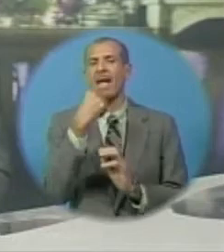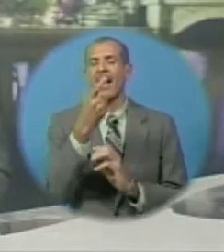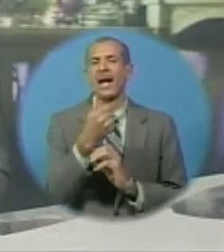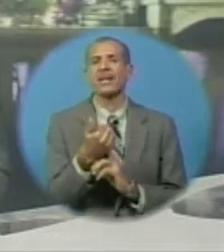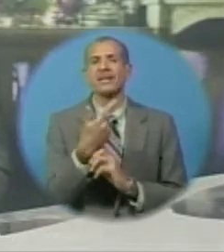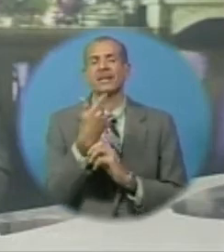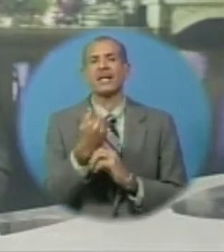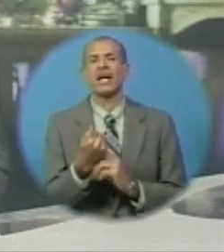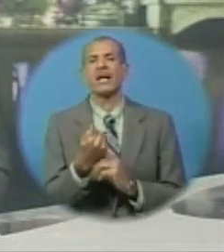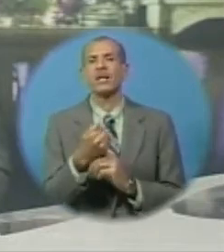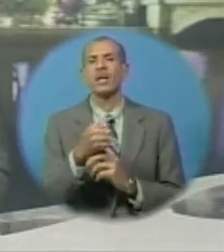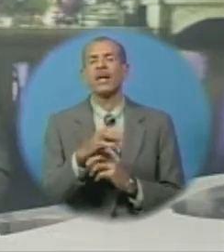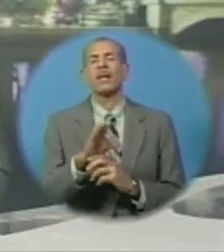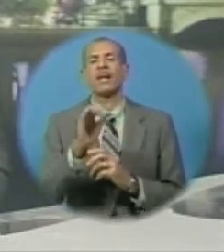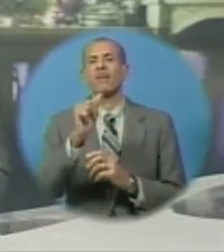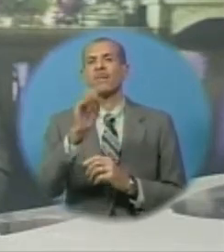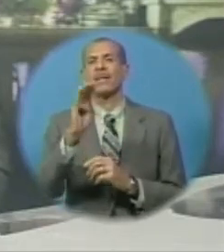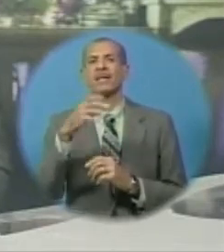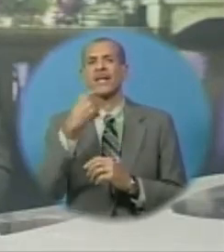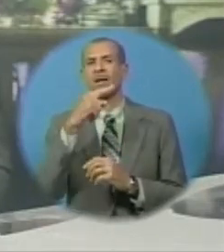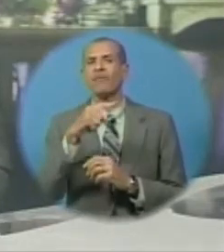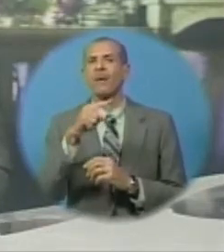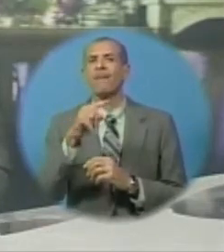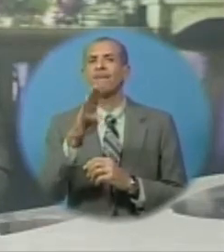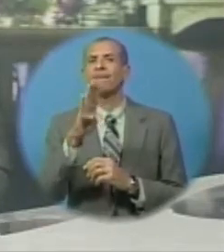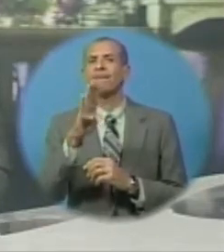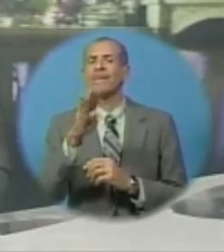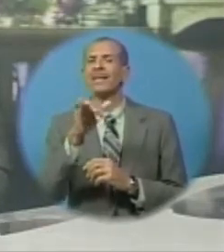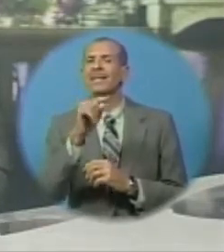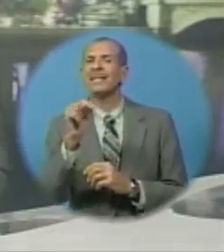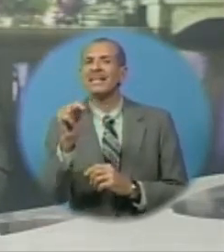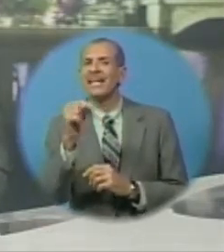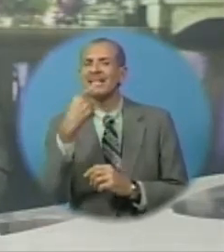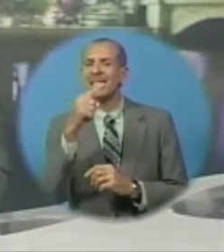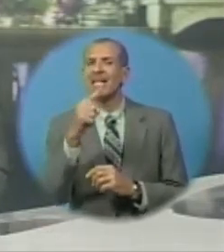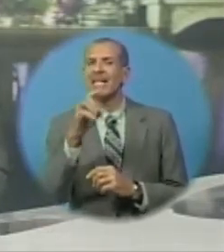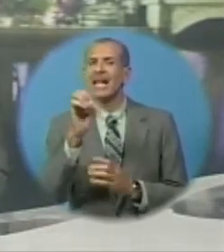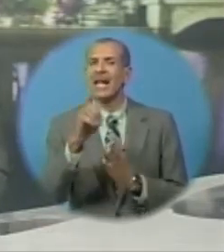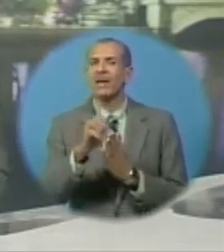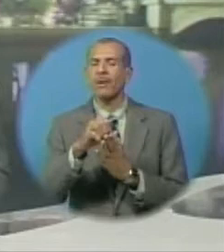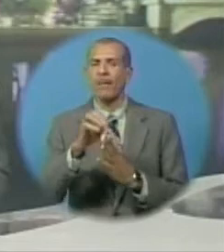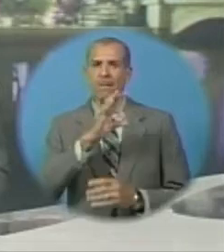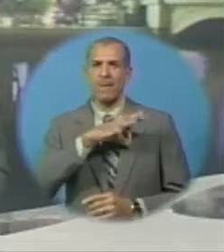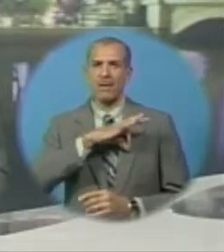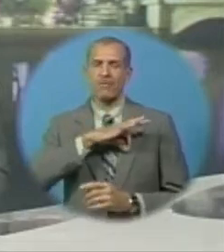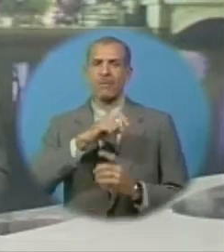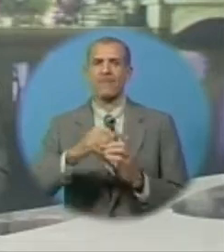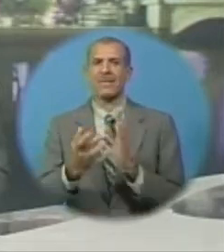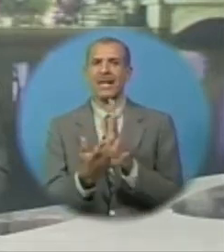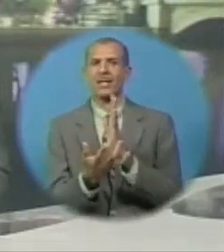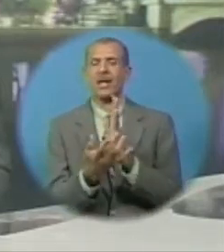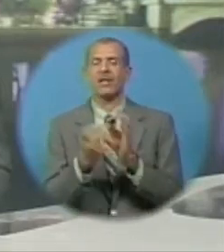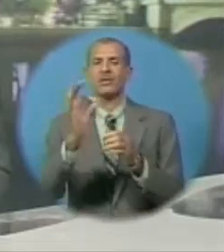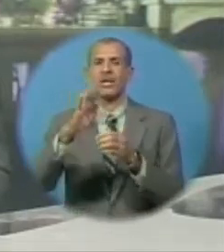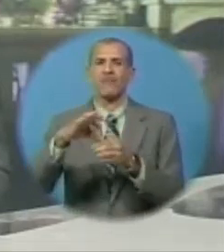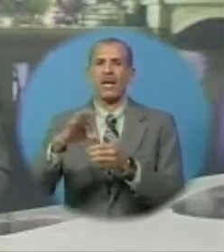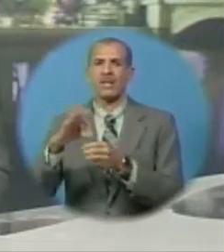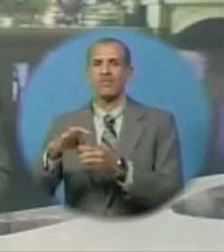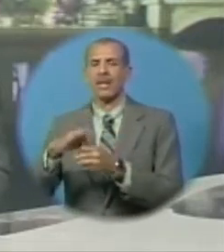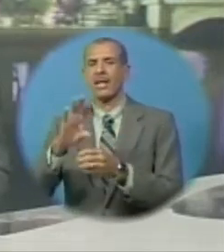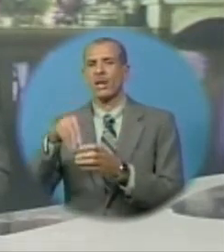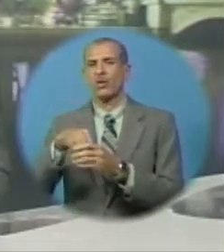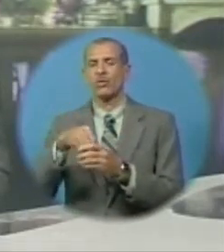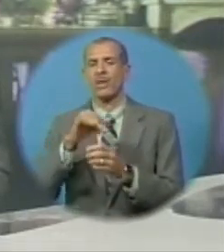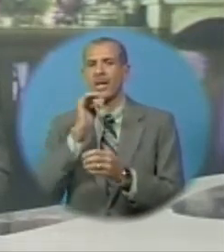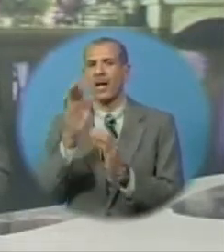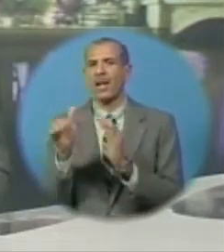the co-founder of fintech company BIT. According to him, the economic benefits of technology investment include but